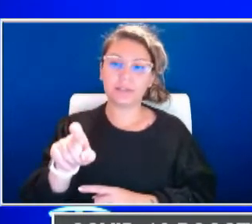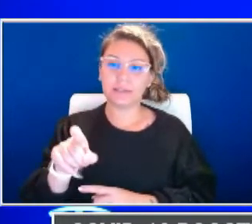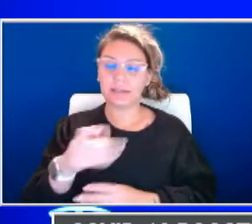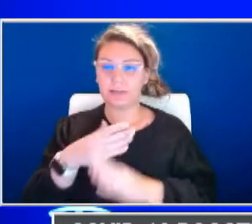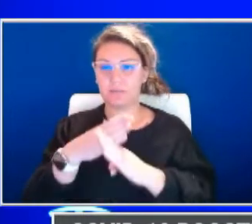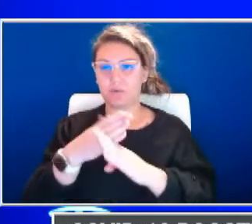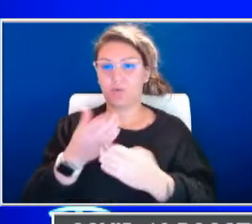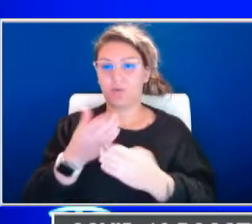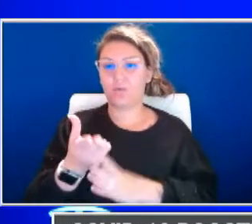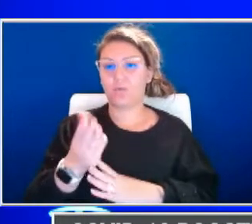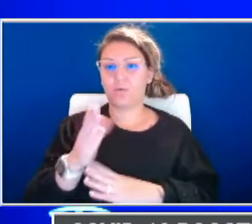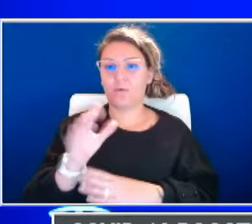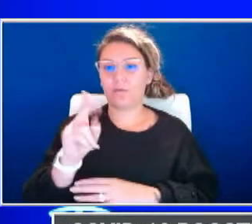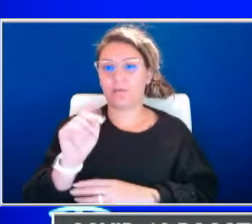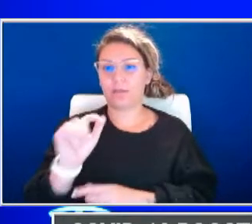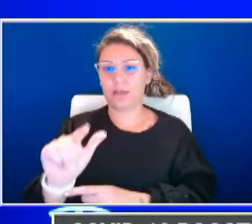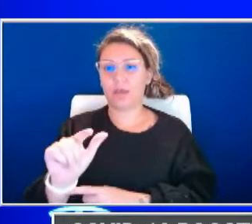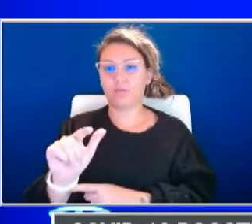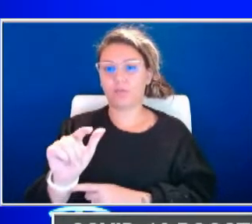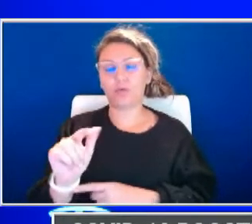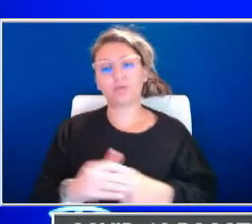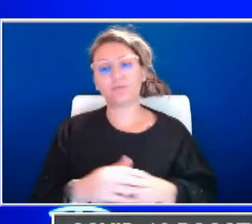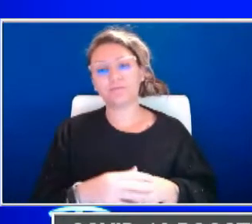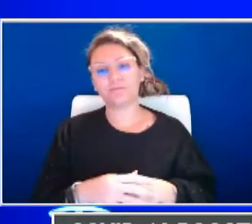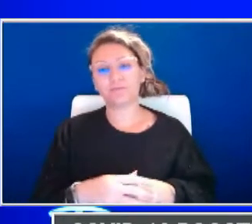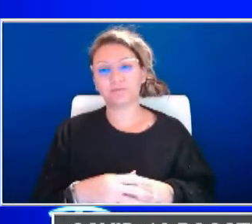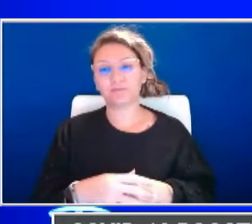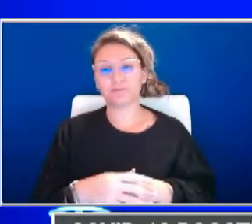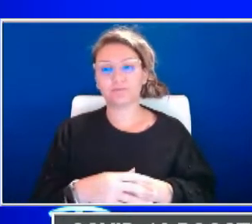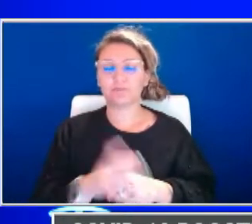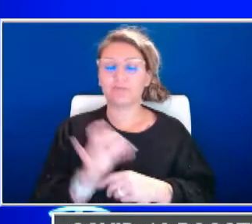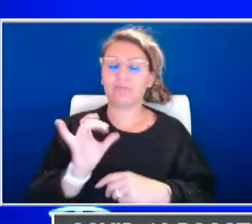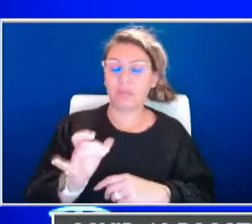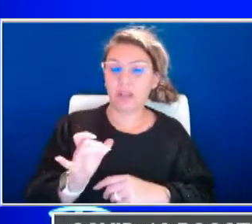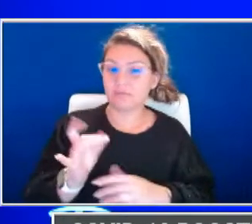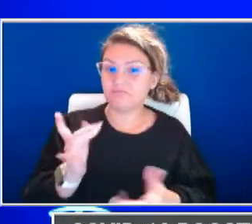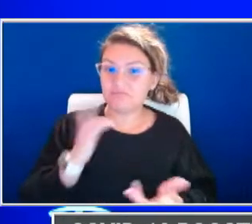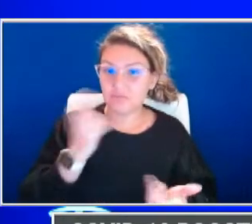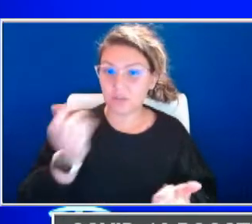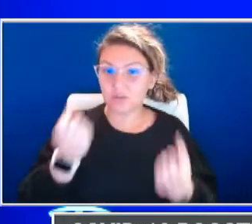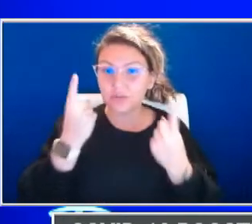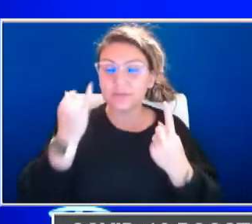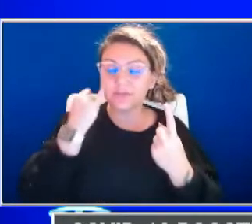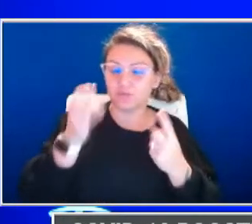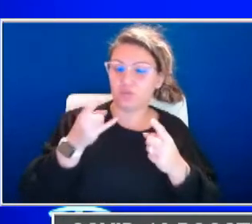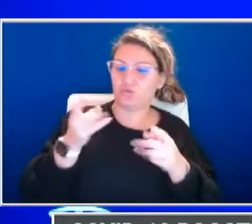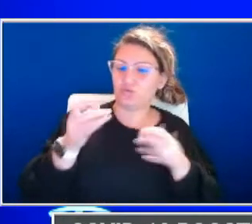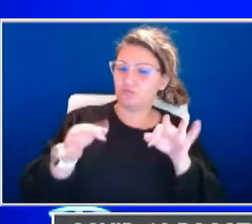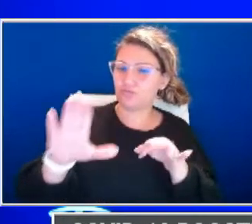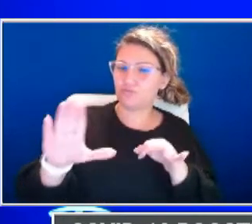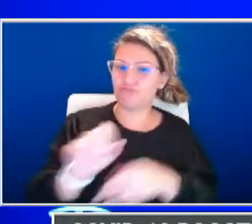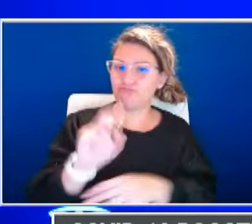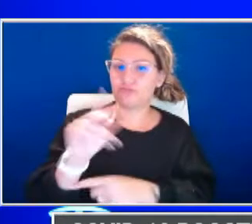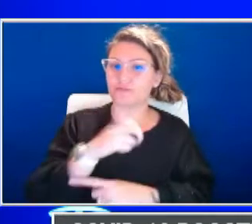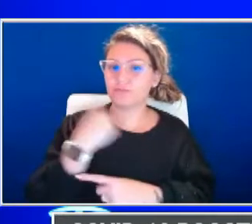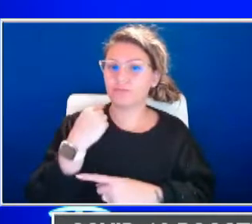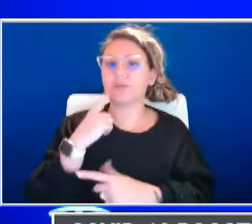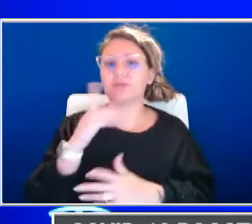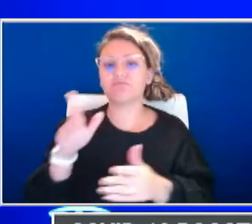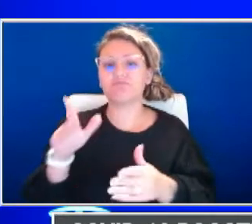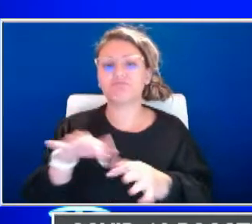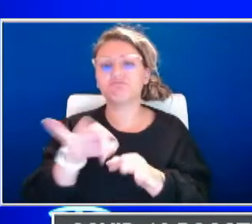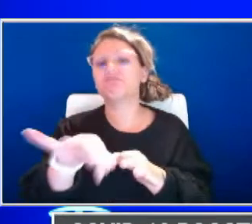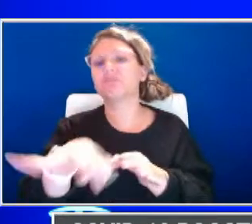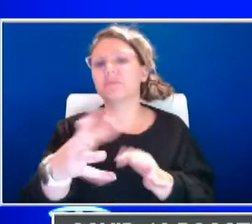probably April, it certainly is reasonable if you judge your own risk to be able to push that vaccine off maybe until